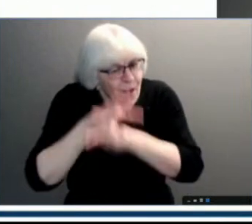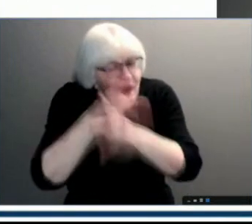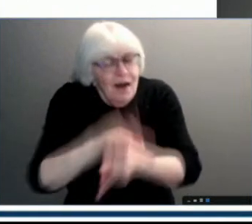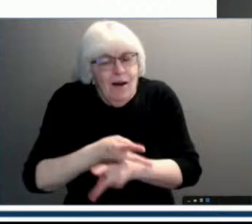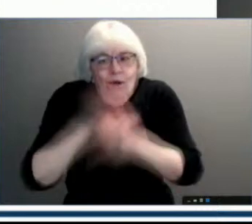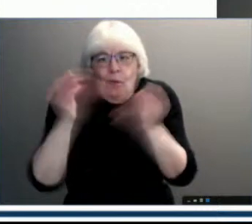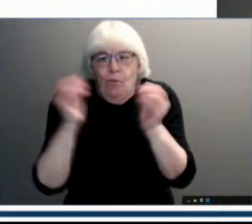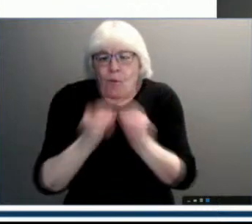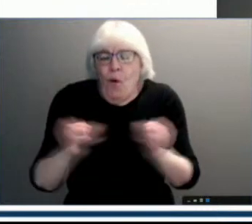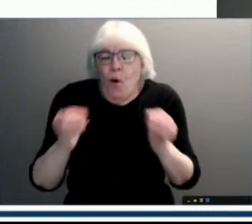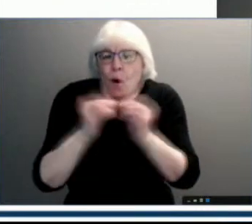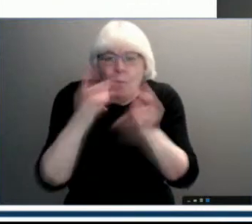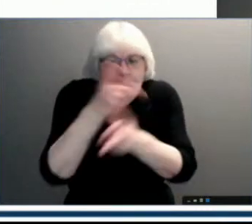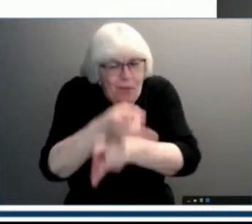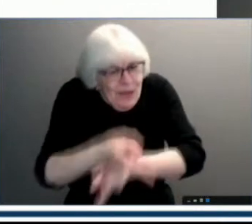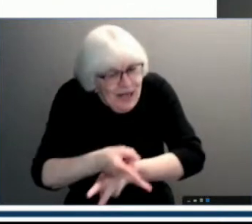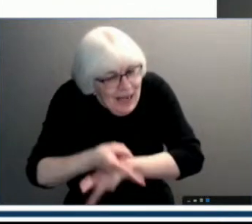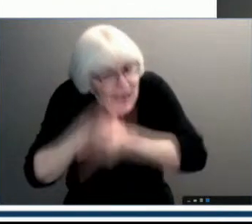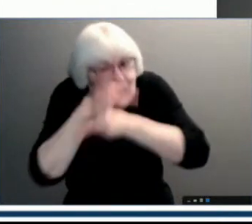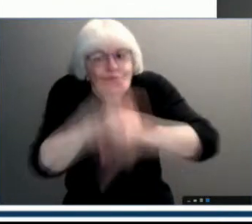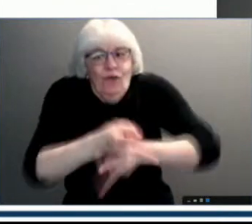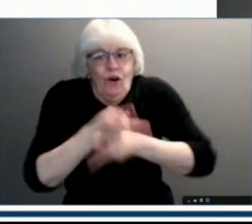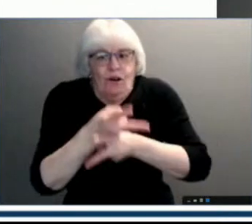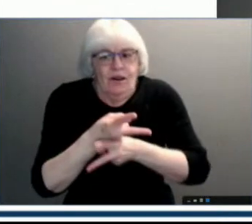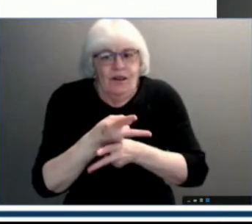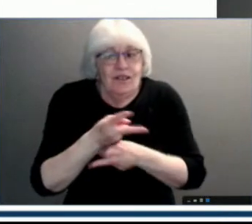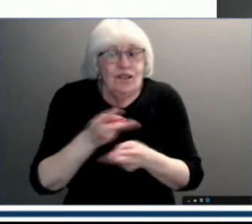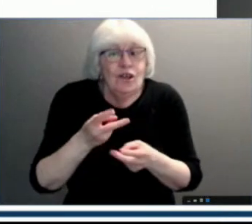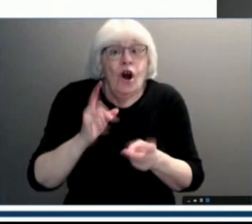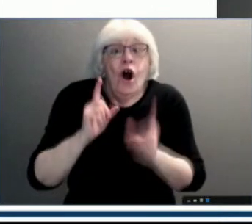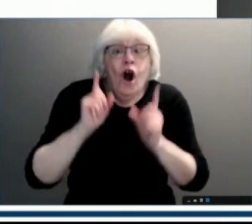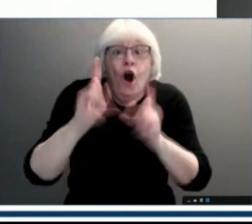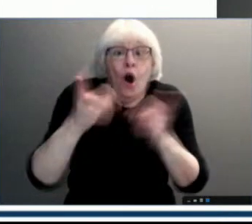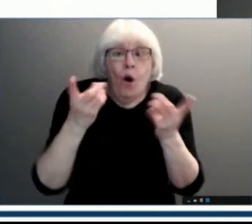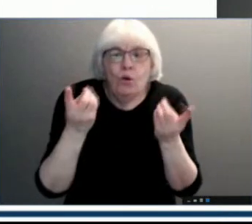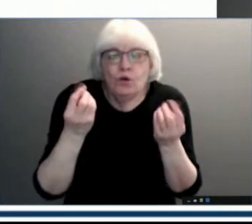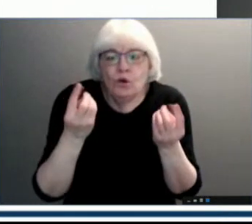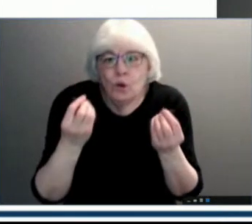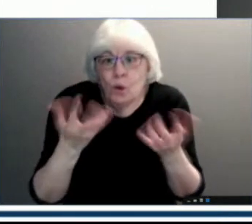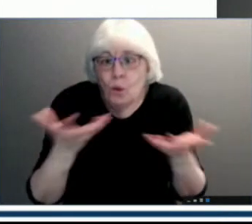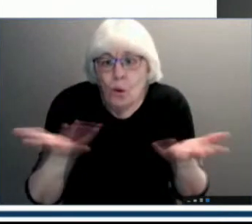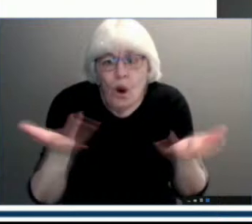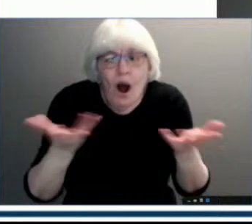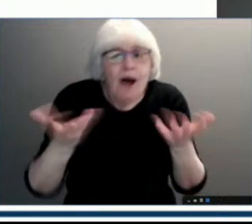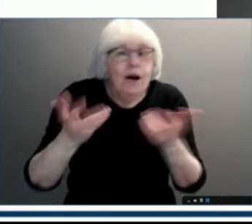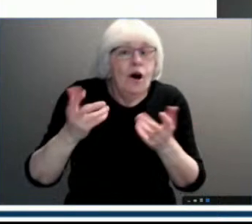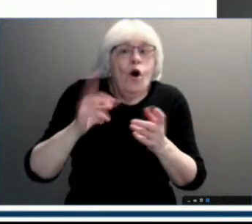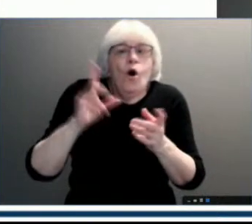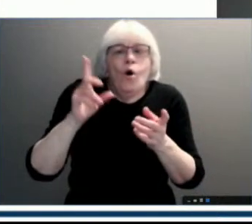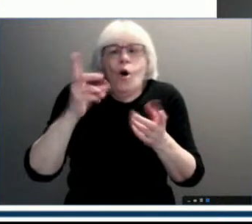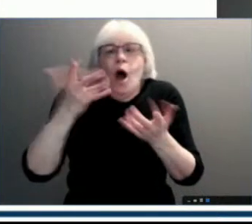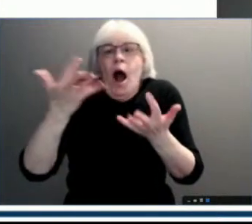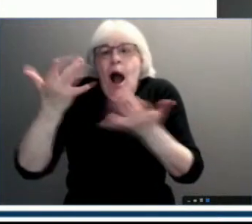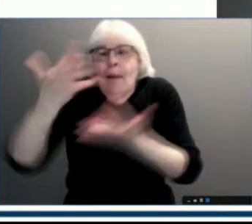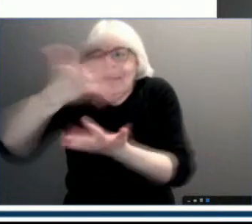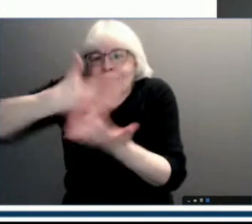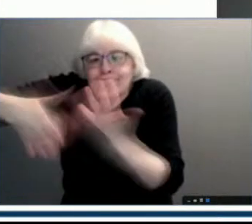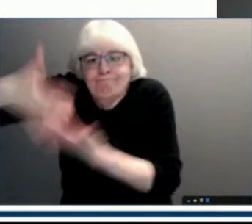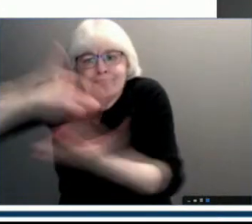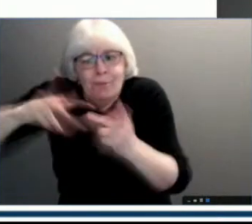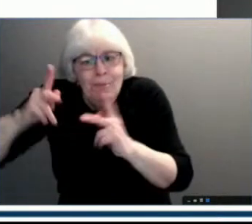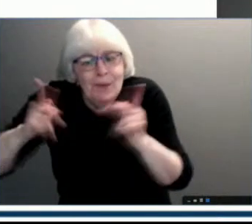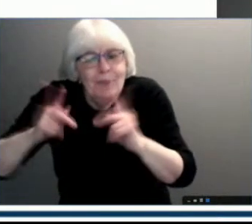what type of activities we do, how many people we socialize with, wearing masks